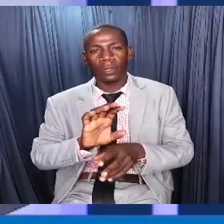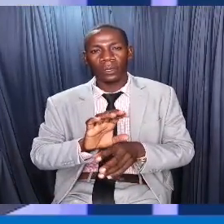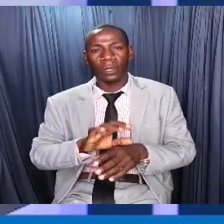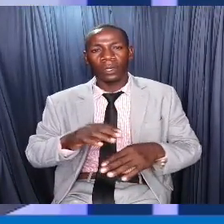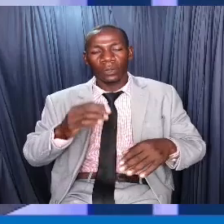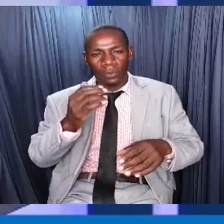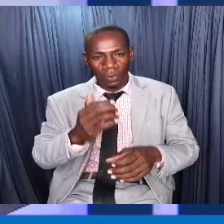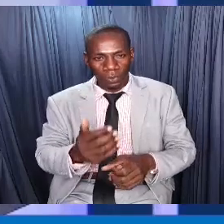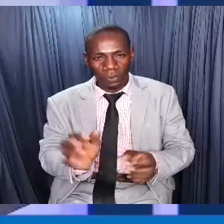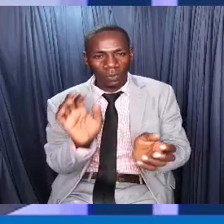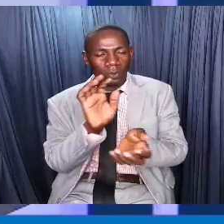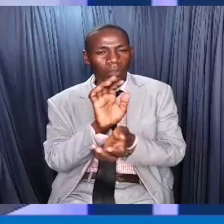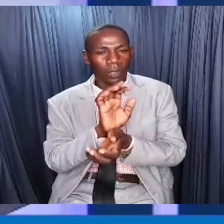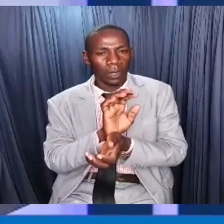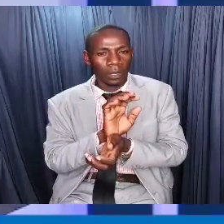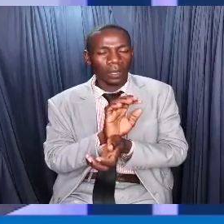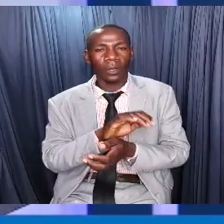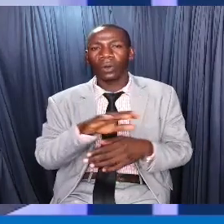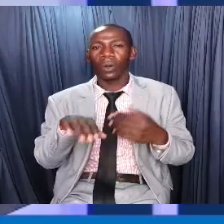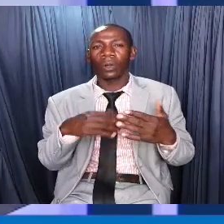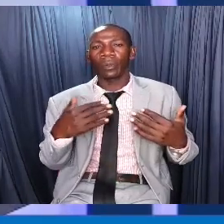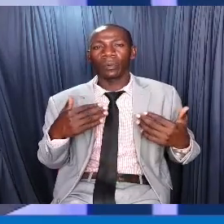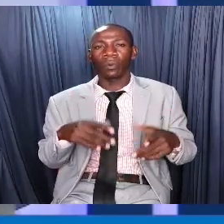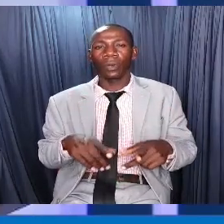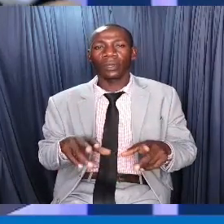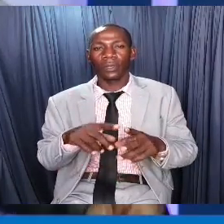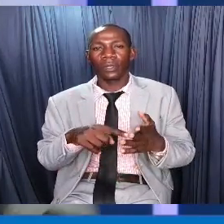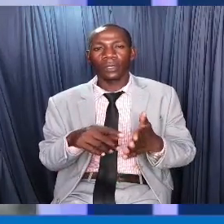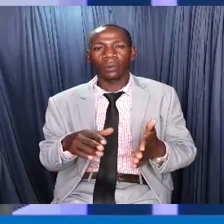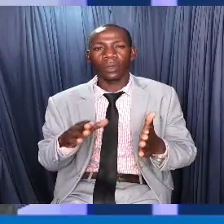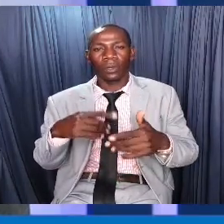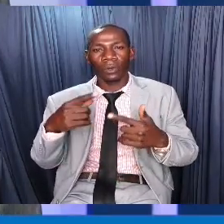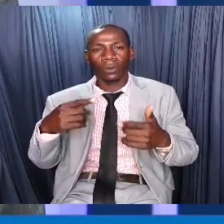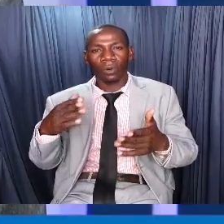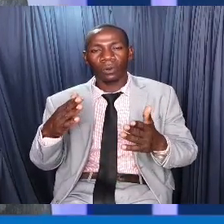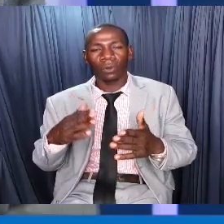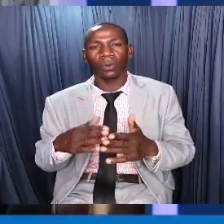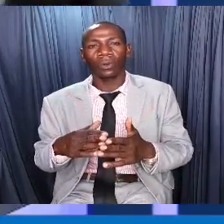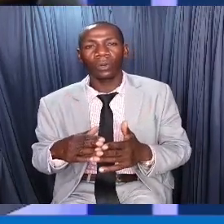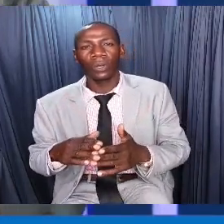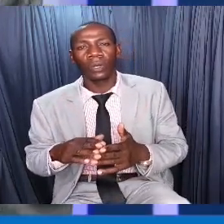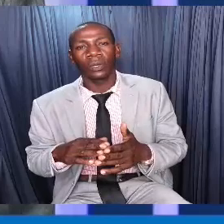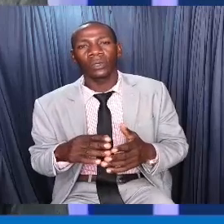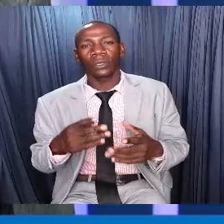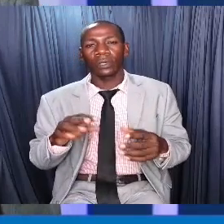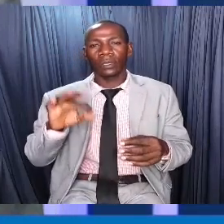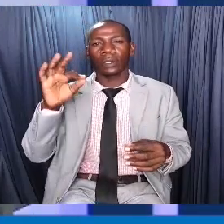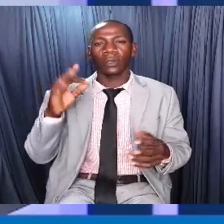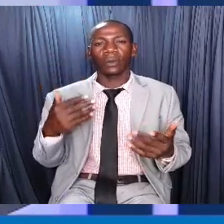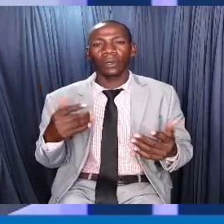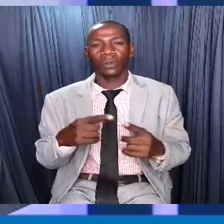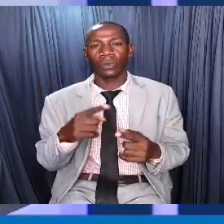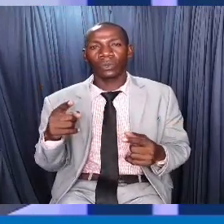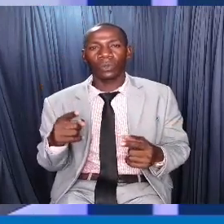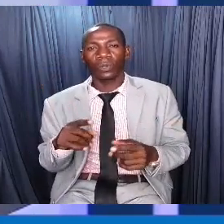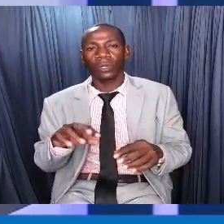kila mtu aendaye kwa njia hii. To arrest everybody walking in this way. Akaambiwa enenda. He was told you go. Hicho ni chombo kiteule kwangu. That's an elect vessel unto